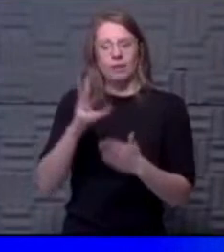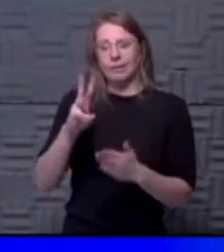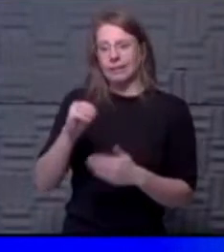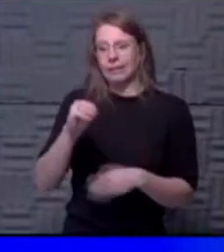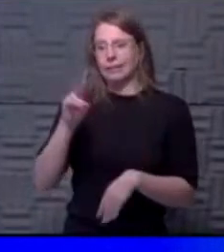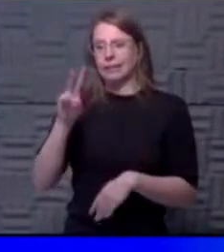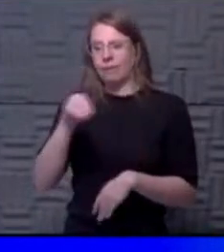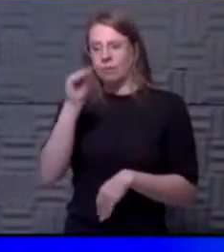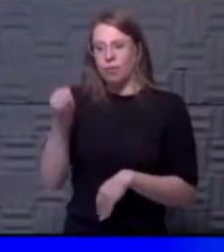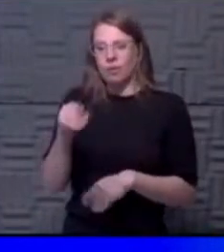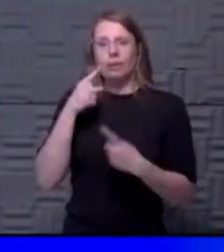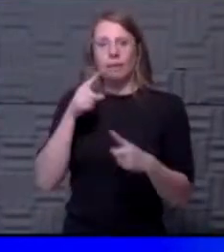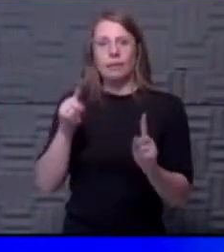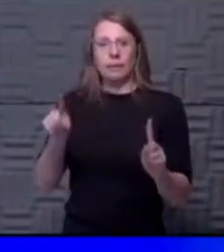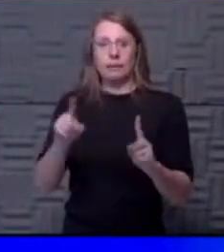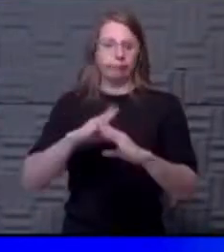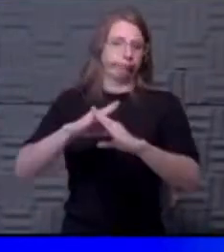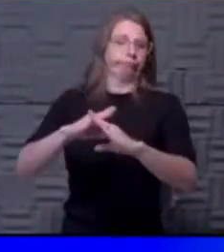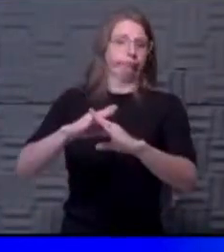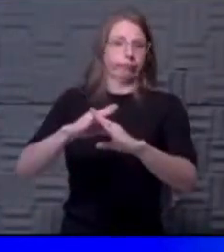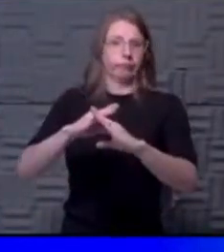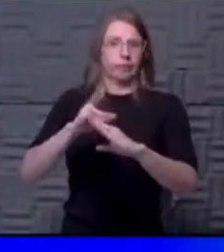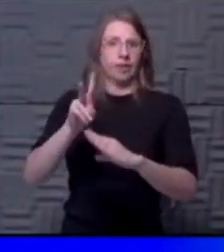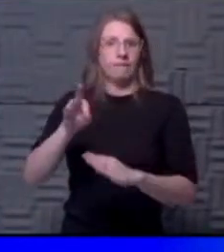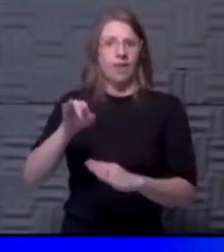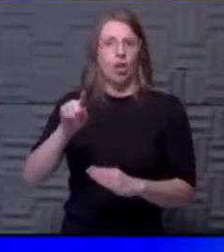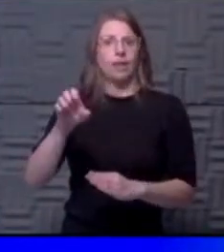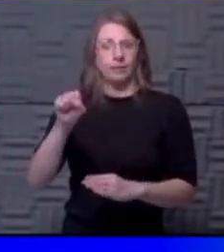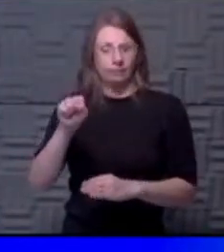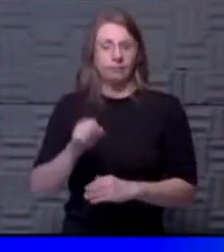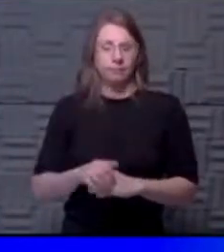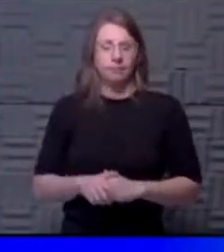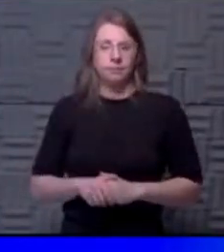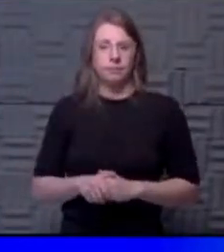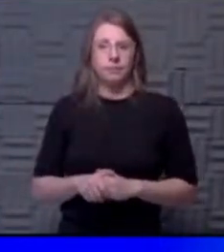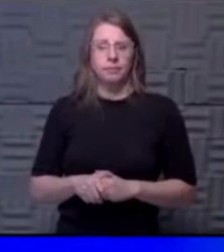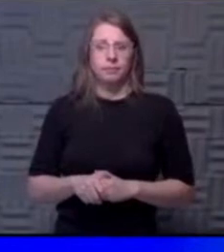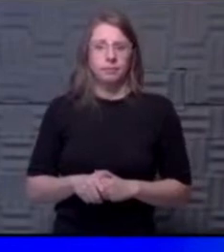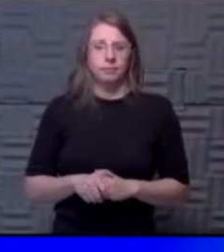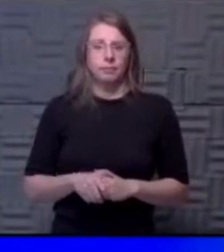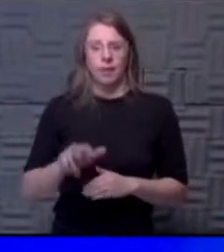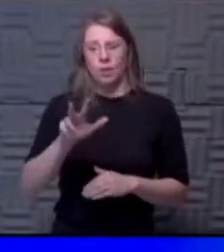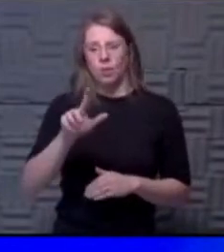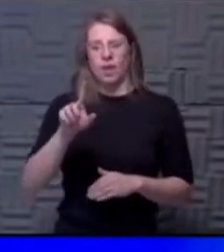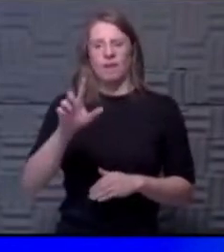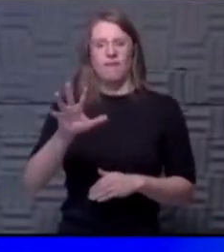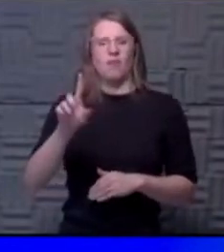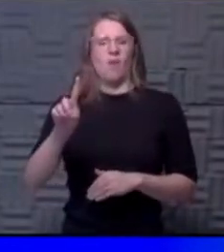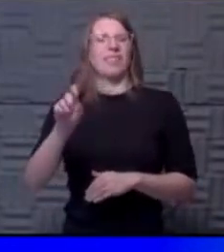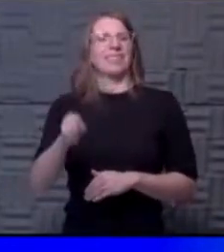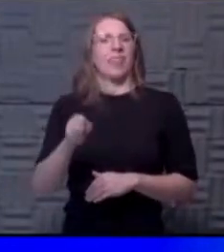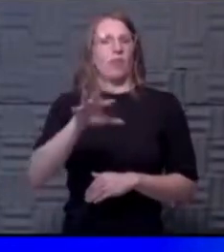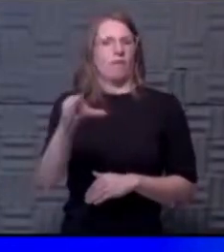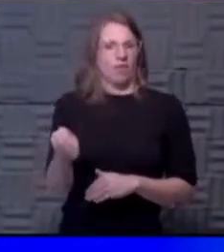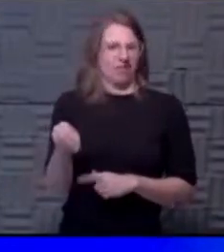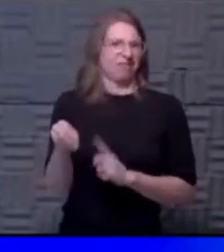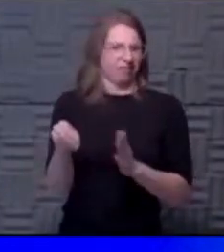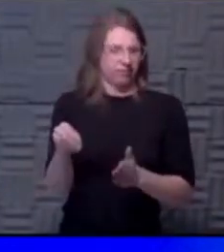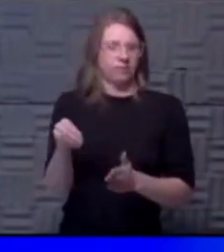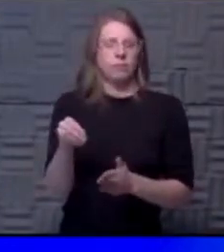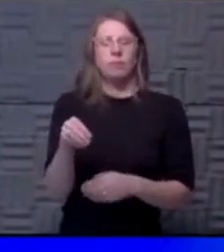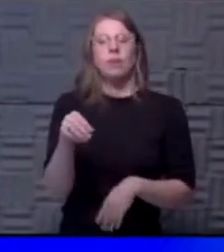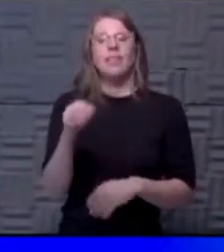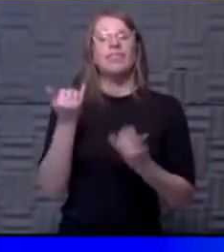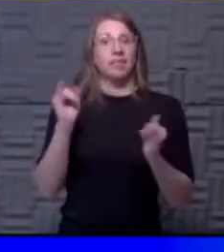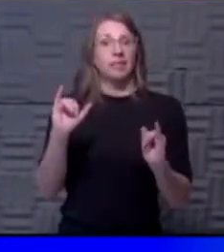70% efficacy of the Johnson & Johnson vaccine versus the 351, the South African variant. So it looks like